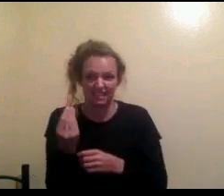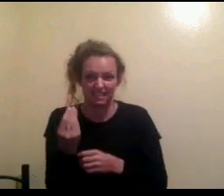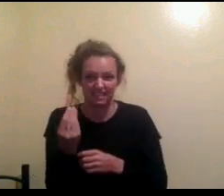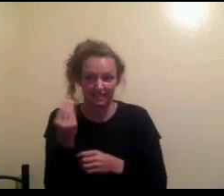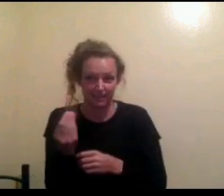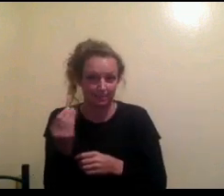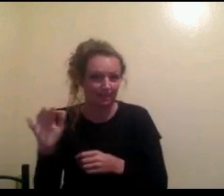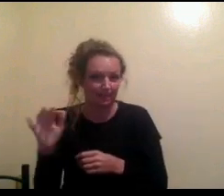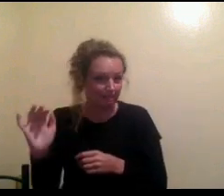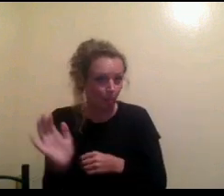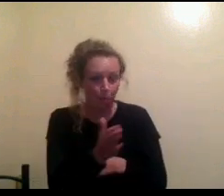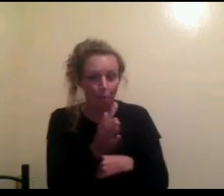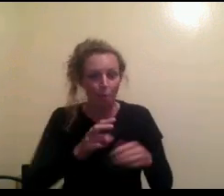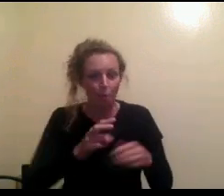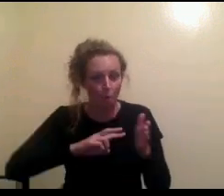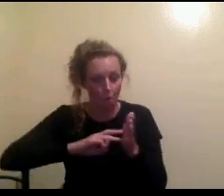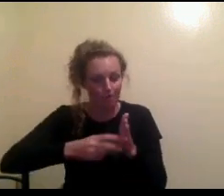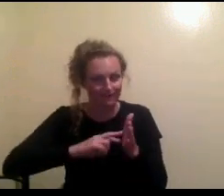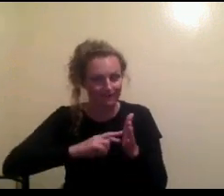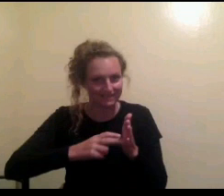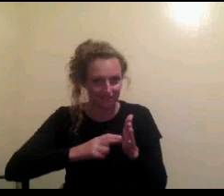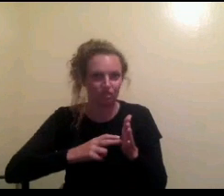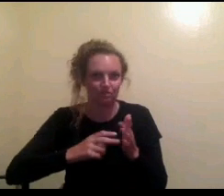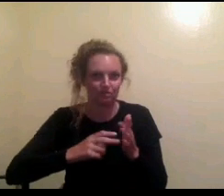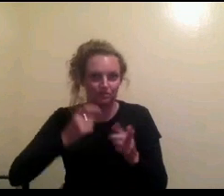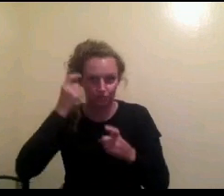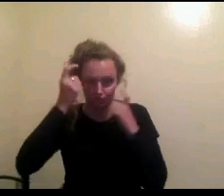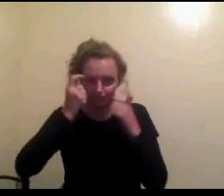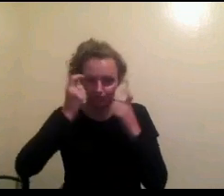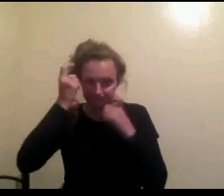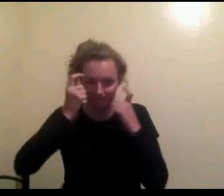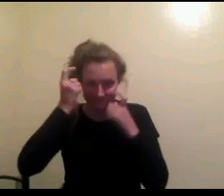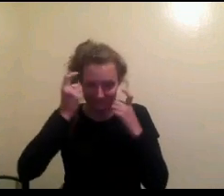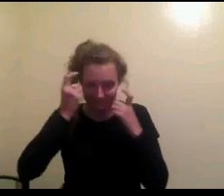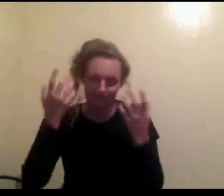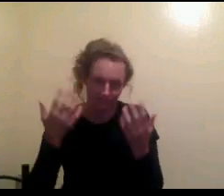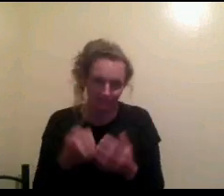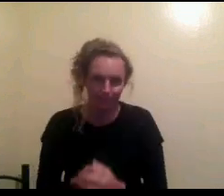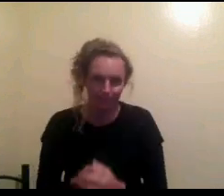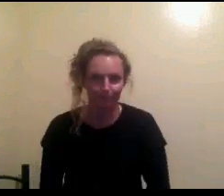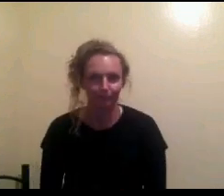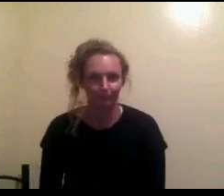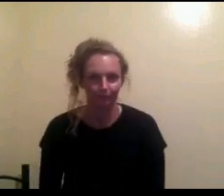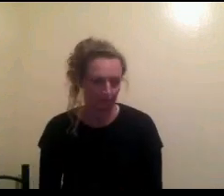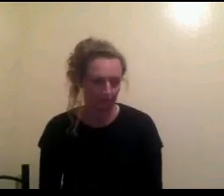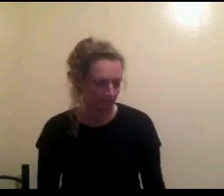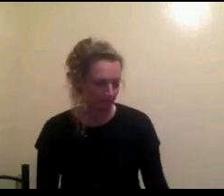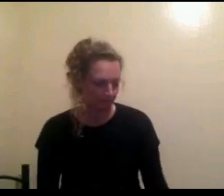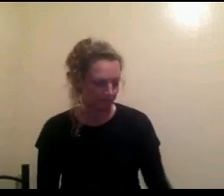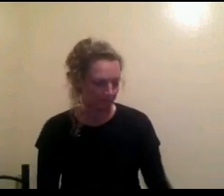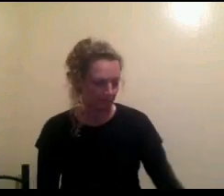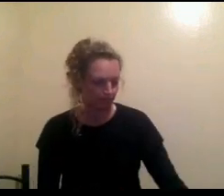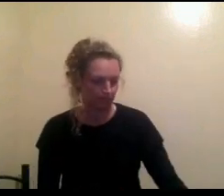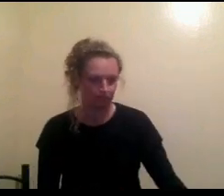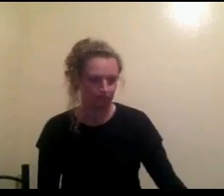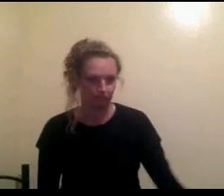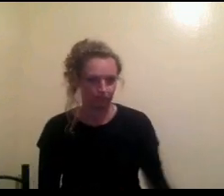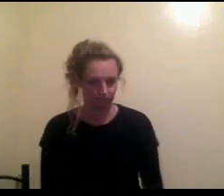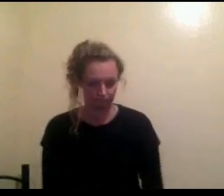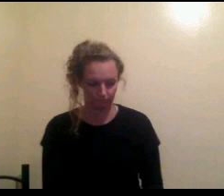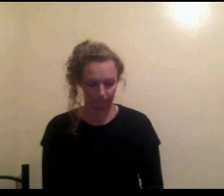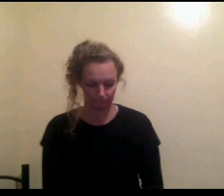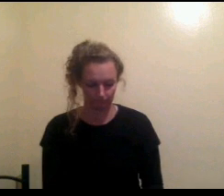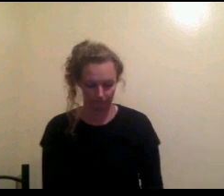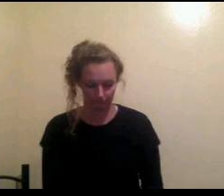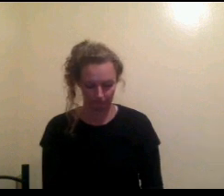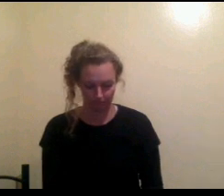to consider. There's no organization that doesn't have a technological side to it somewhere. That's really good to hear,